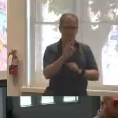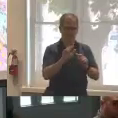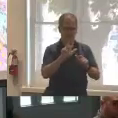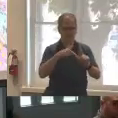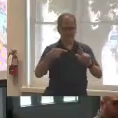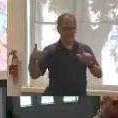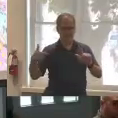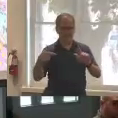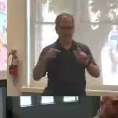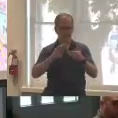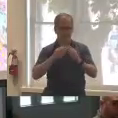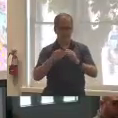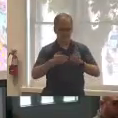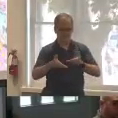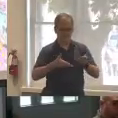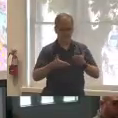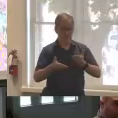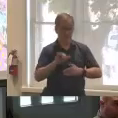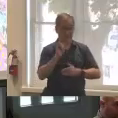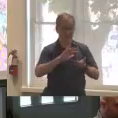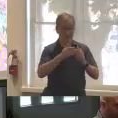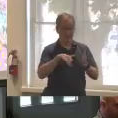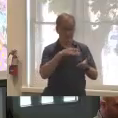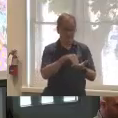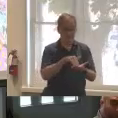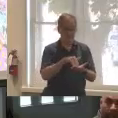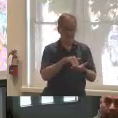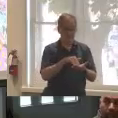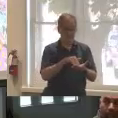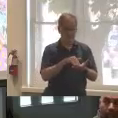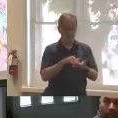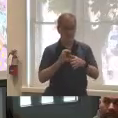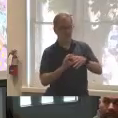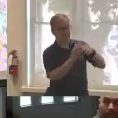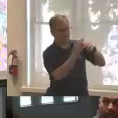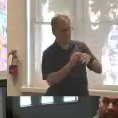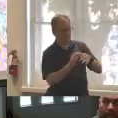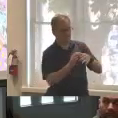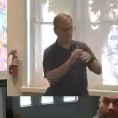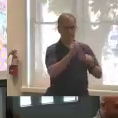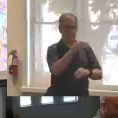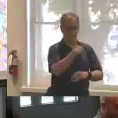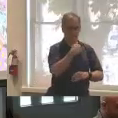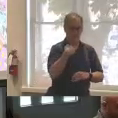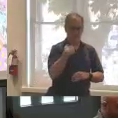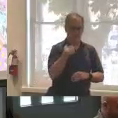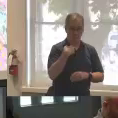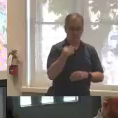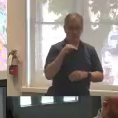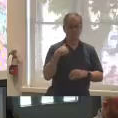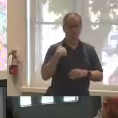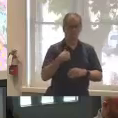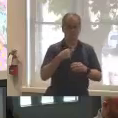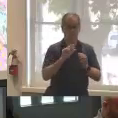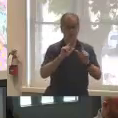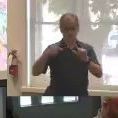is also one of the community centers that are directly affiliated with City of Toronto. So we do not just work with, you know, queer and